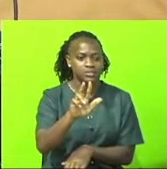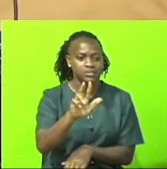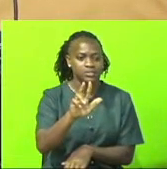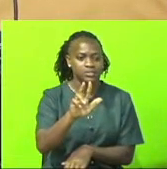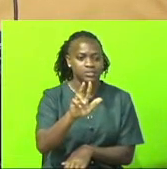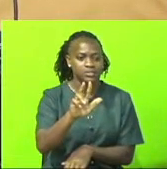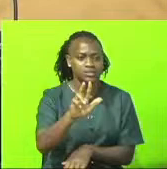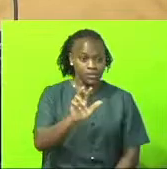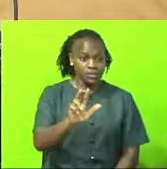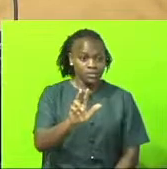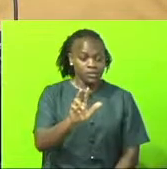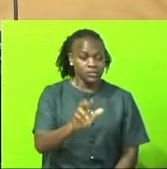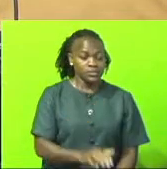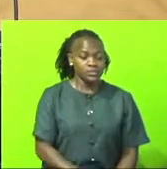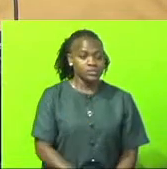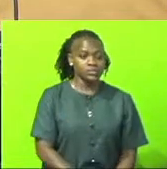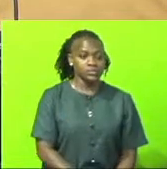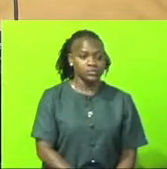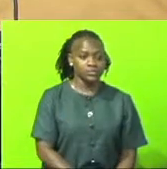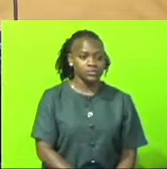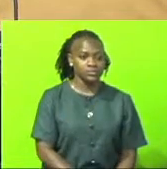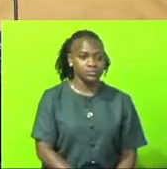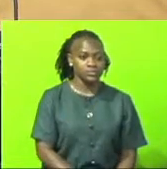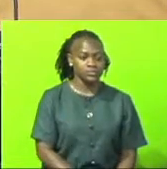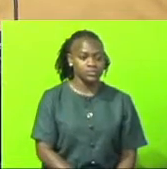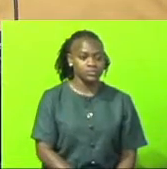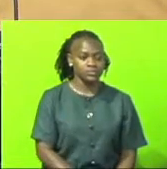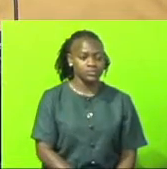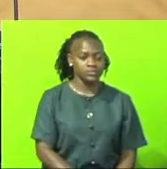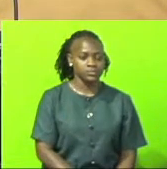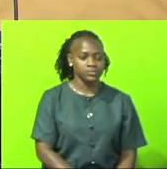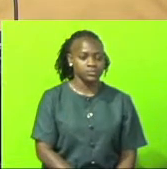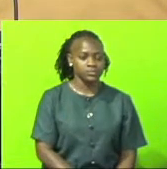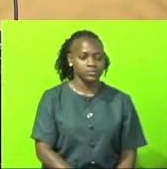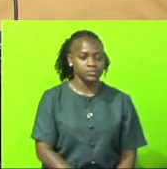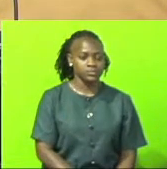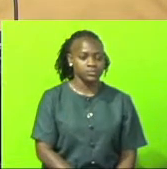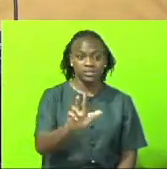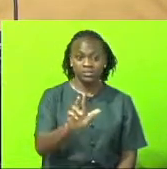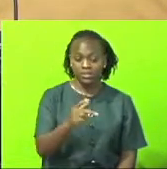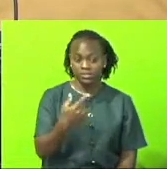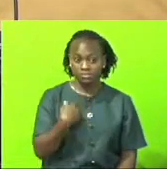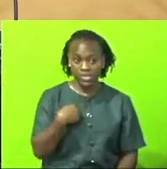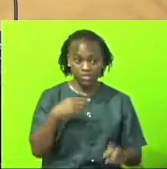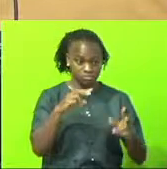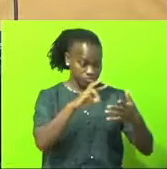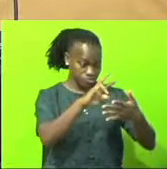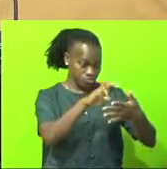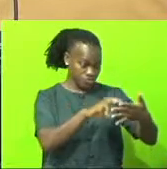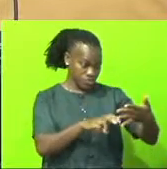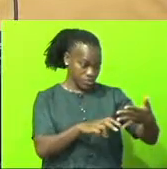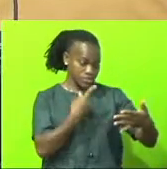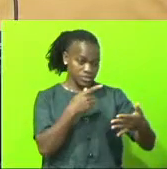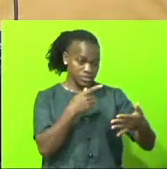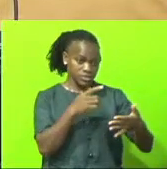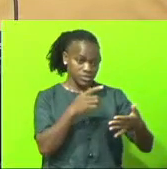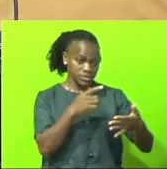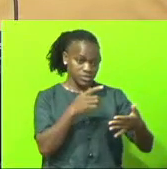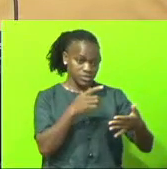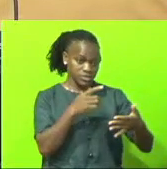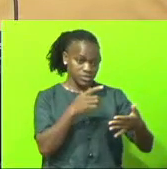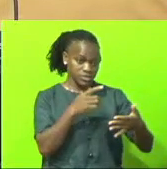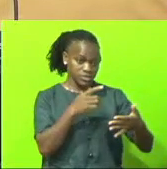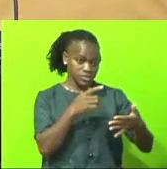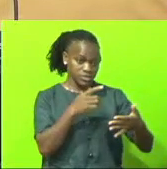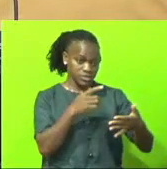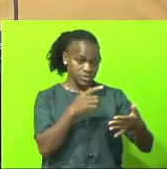93. And 93, all he says, and I quote, "By the indulgence of the House and the leave of